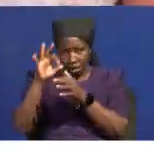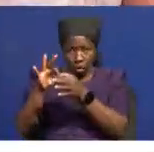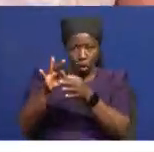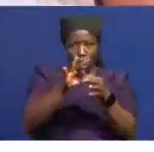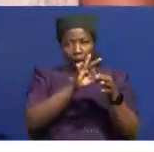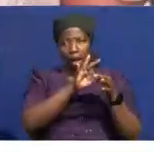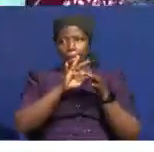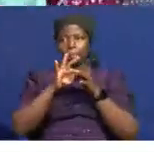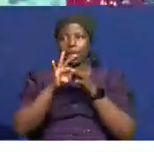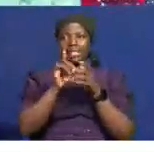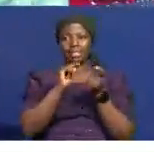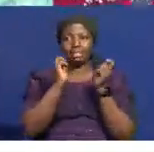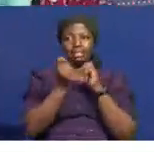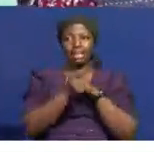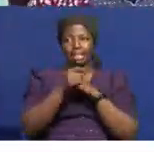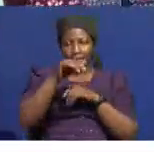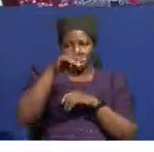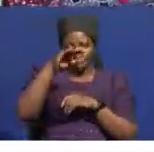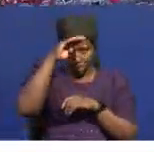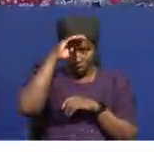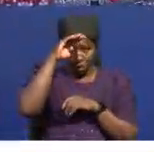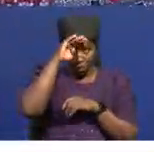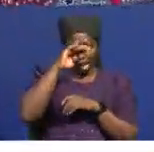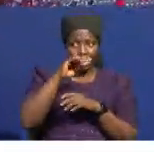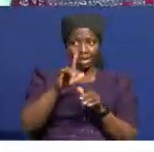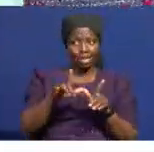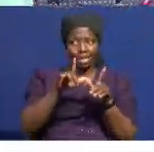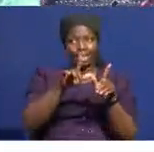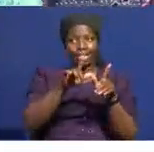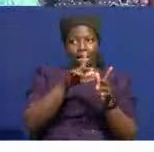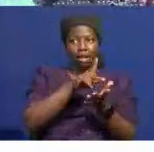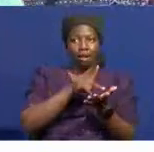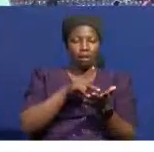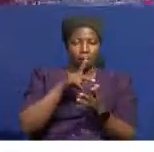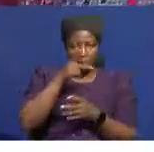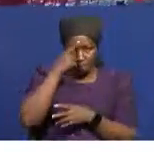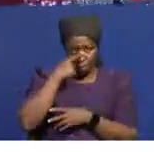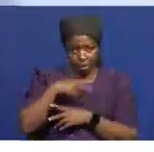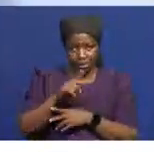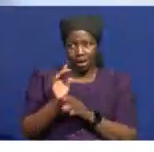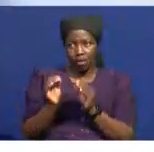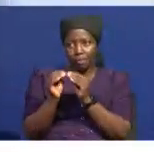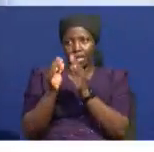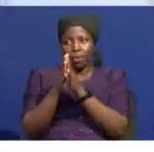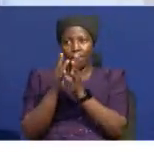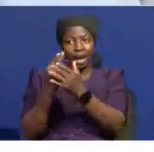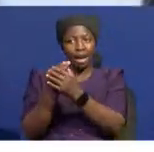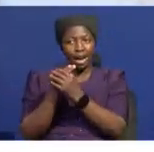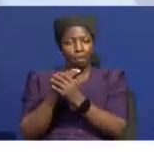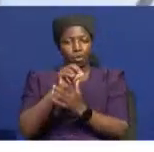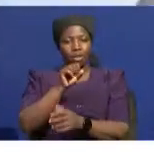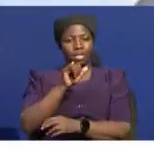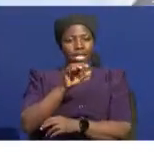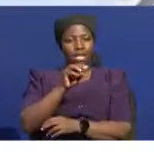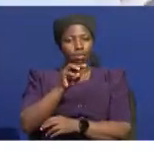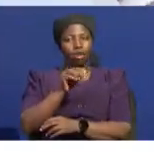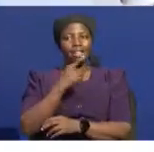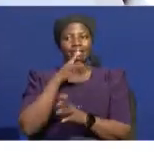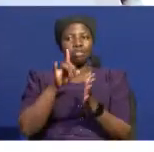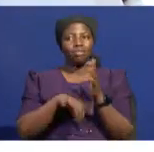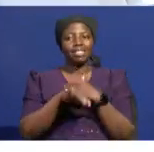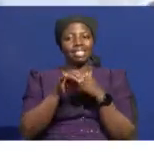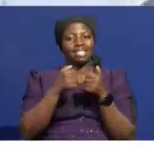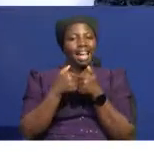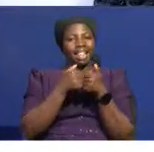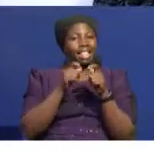and amend liquor and licensing policies. We caught up with the couple at their reception party, where Simon said his biggest challenge is